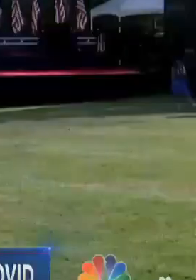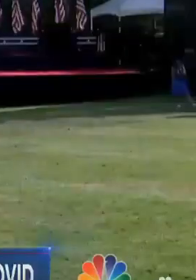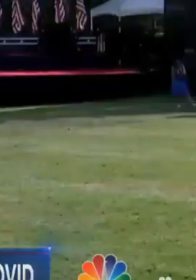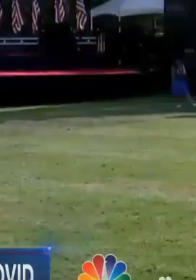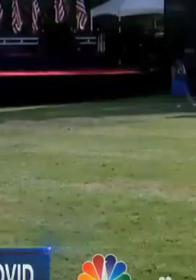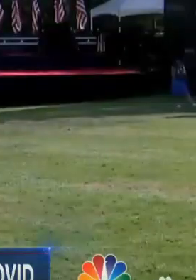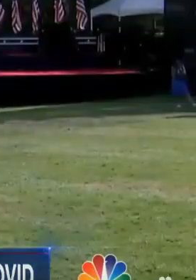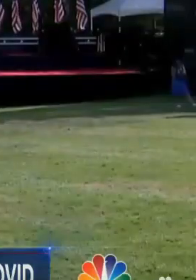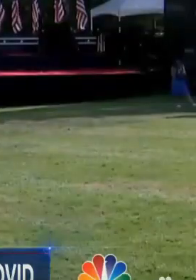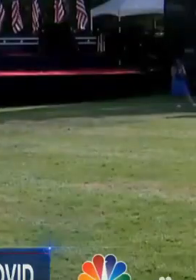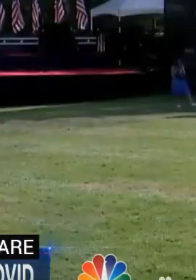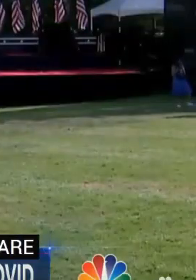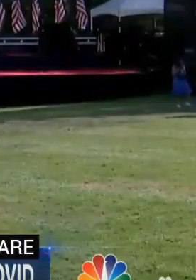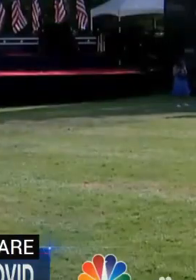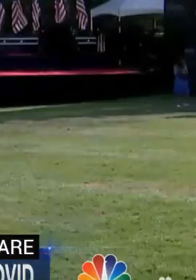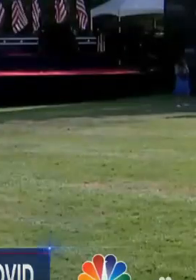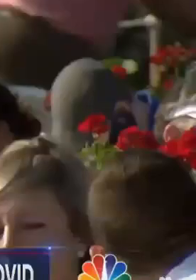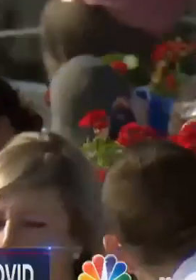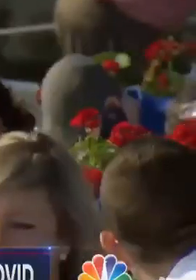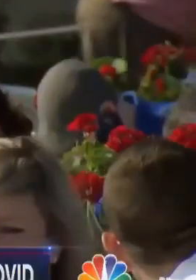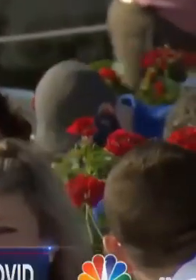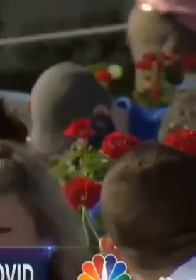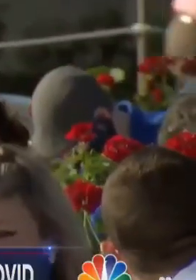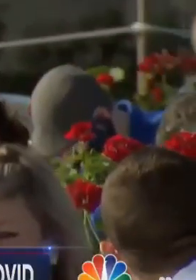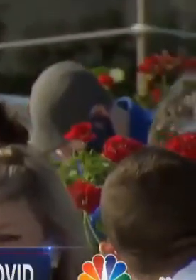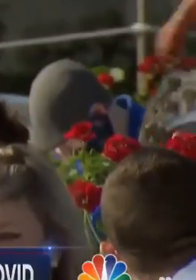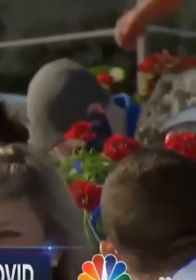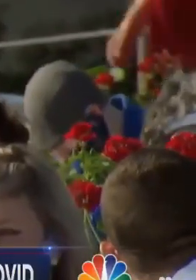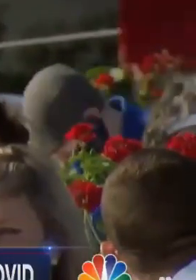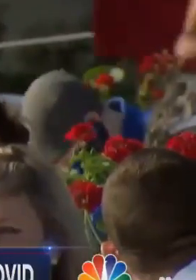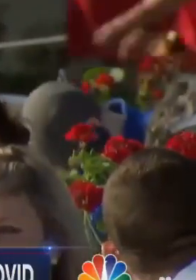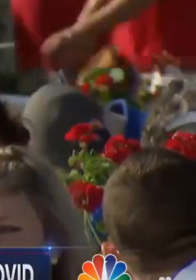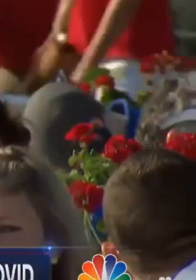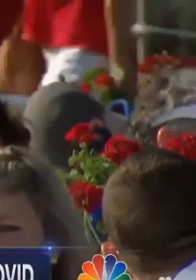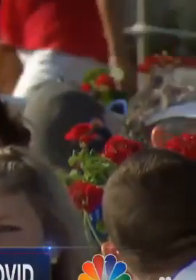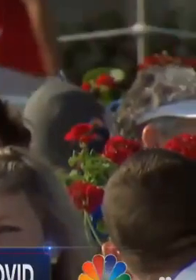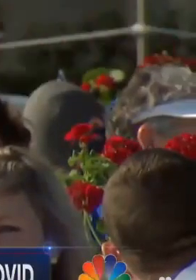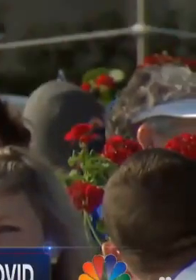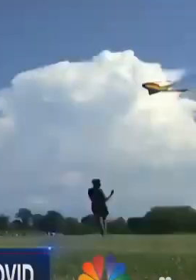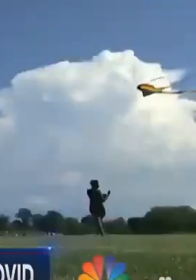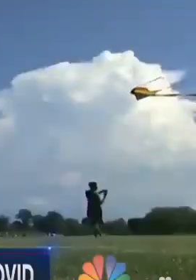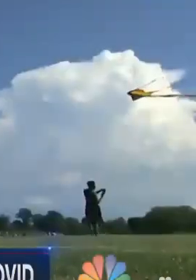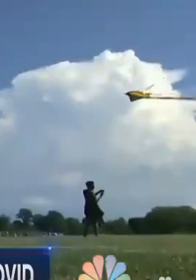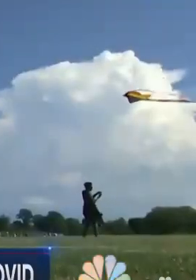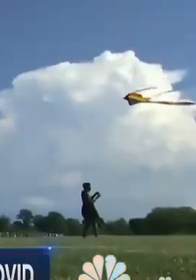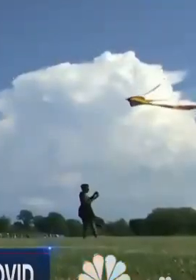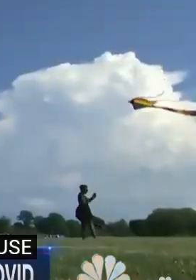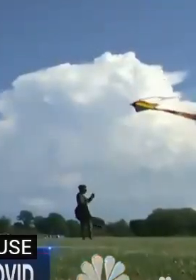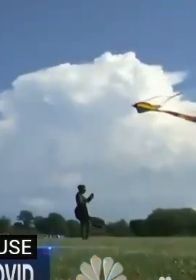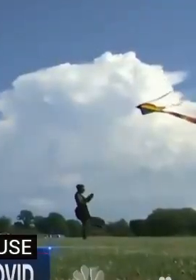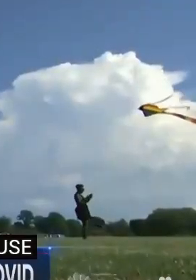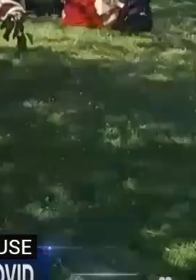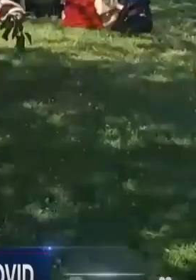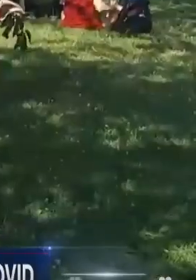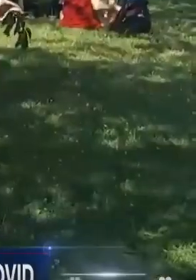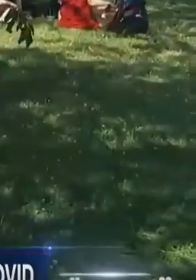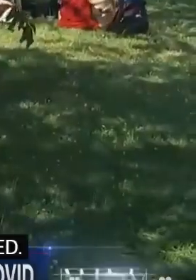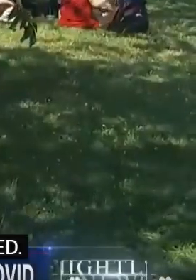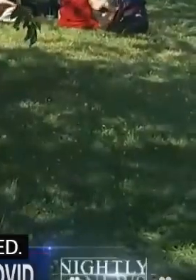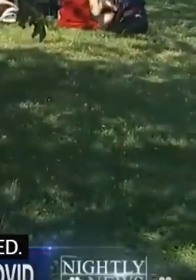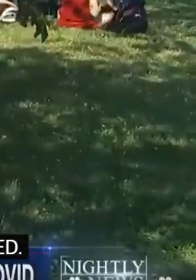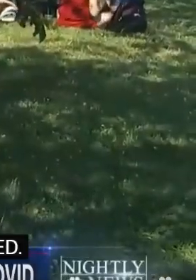invited. Attempts at social distancing, while the White House says masks are not required. On the National Mall,